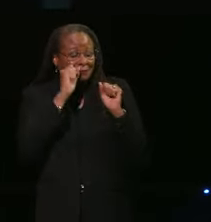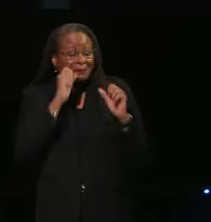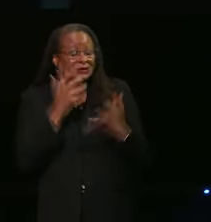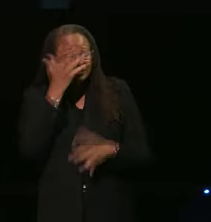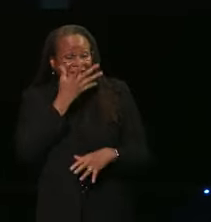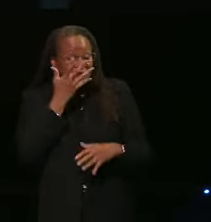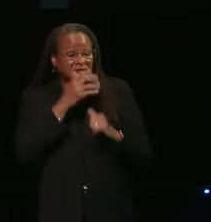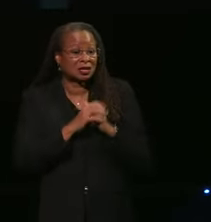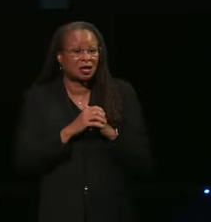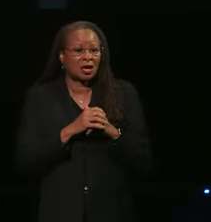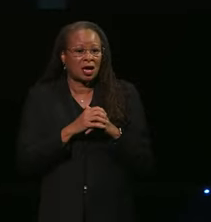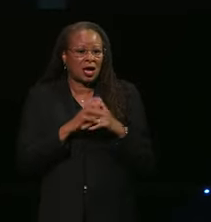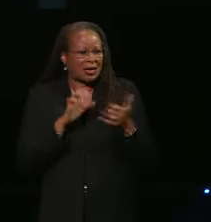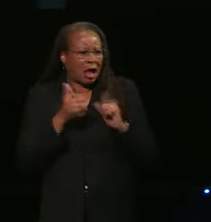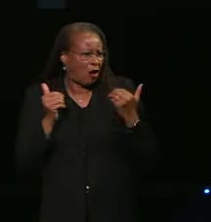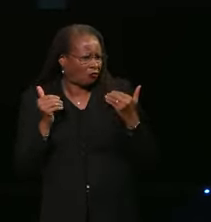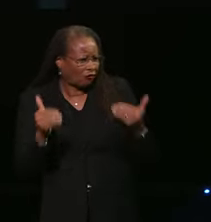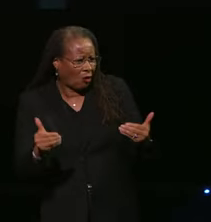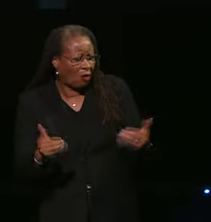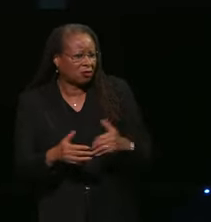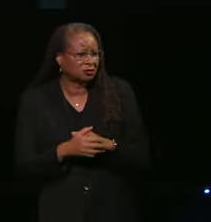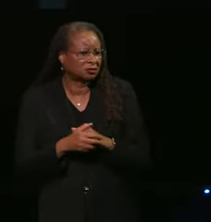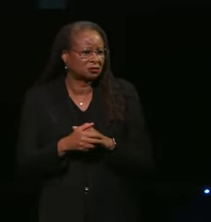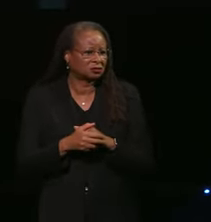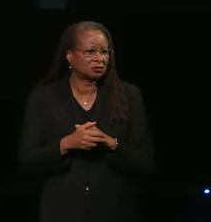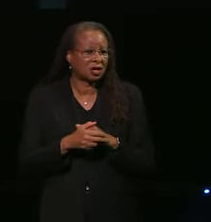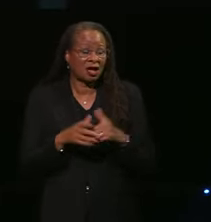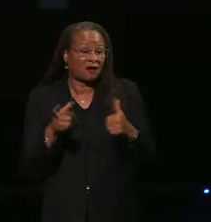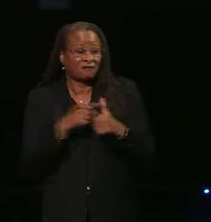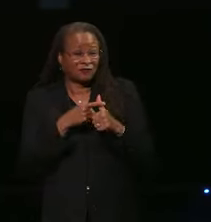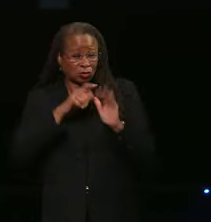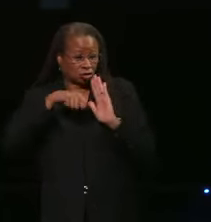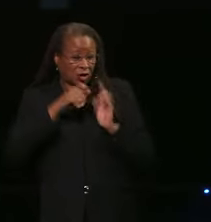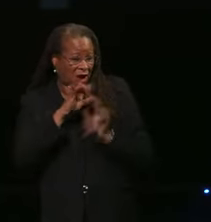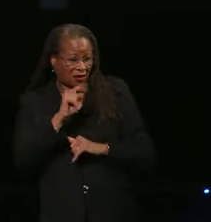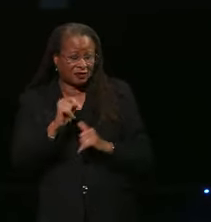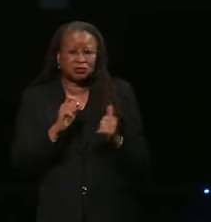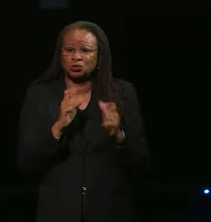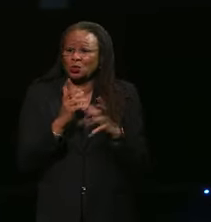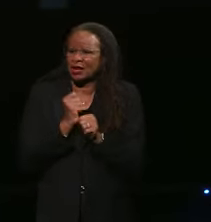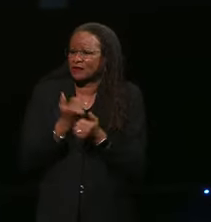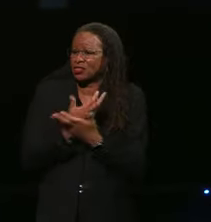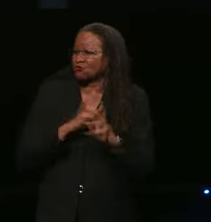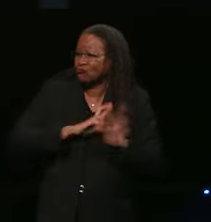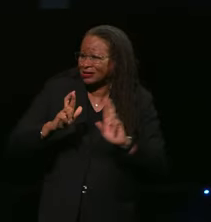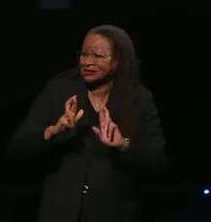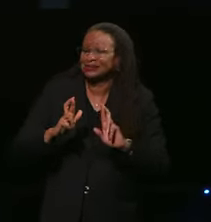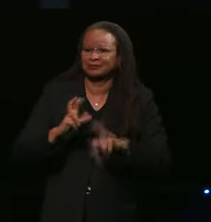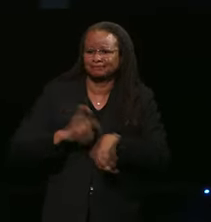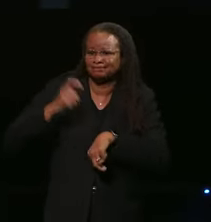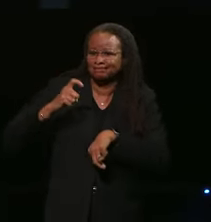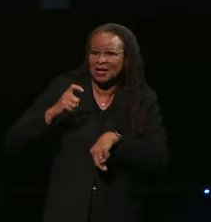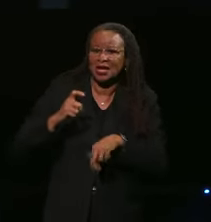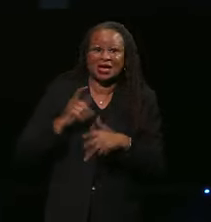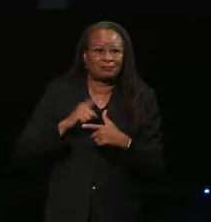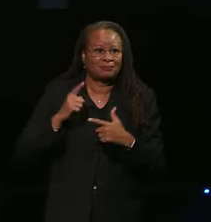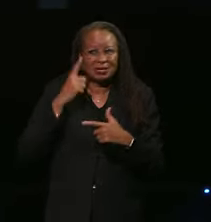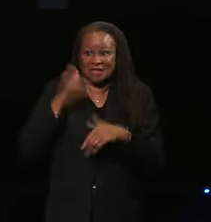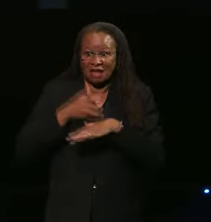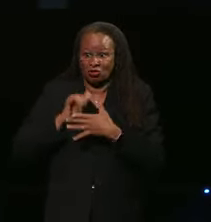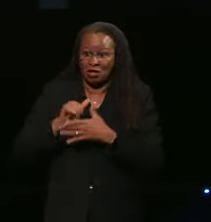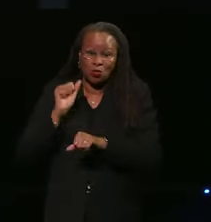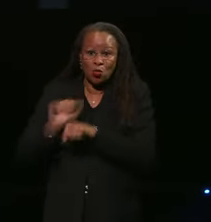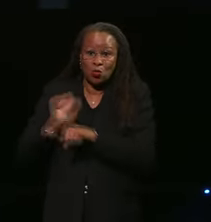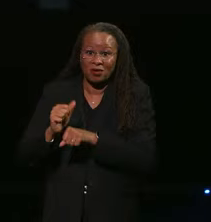all the... And how far to go. And, you know, it's like your first shot out of it to get everything ready in time. Because, you know, then they're working every day, you